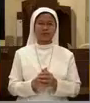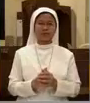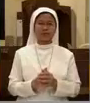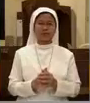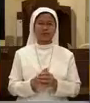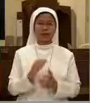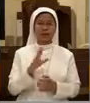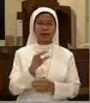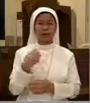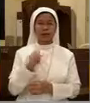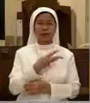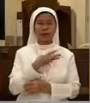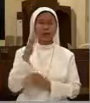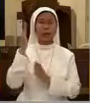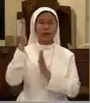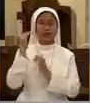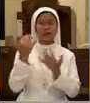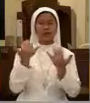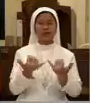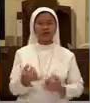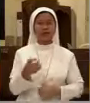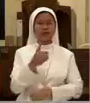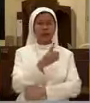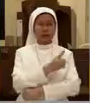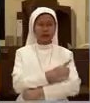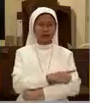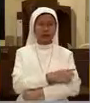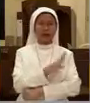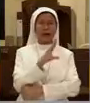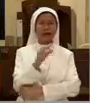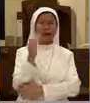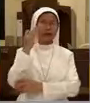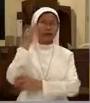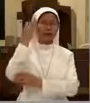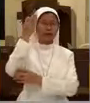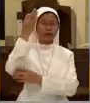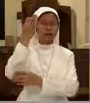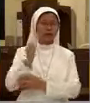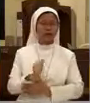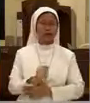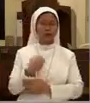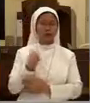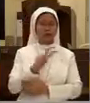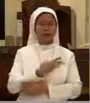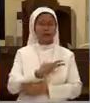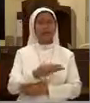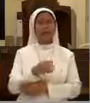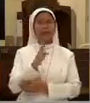And we hope that today and in the future, we will